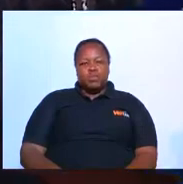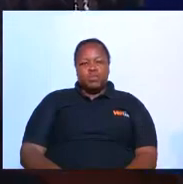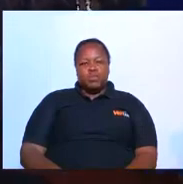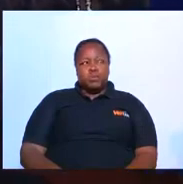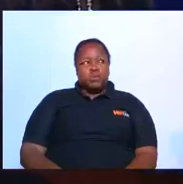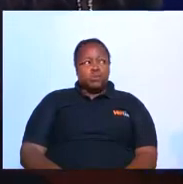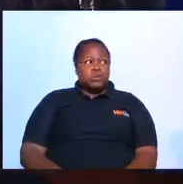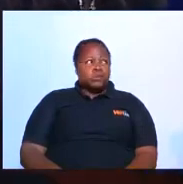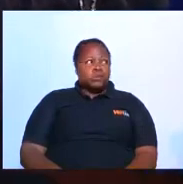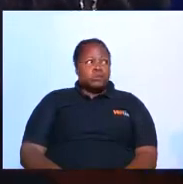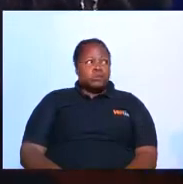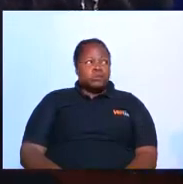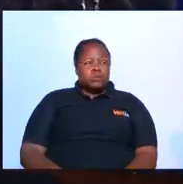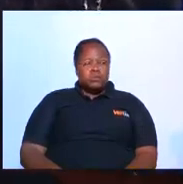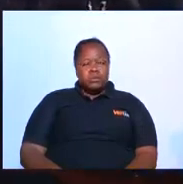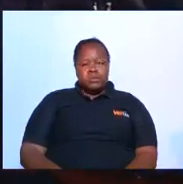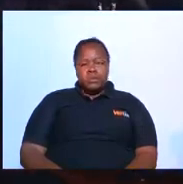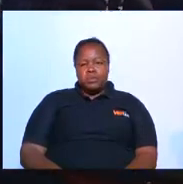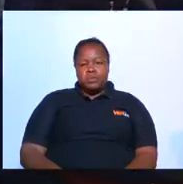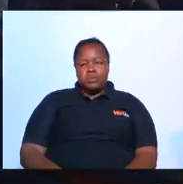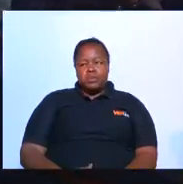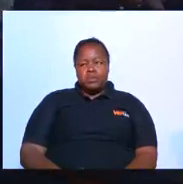thank you